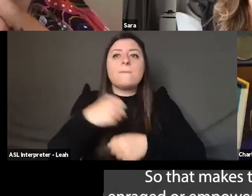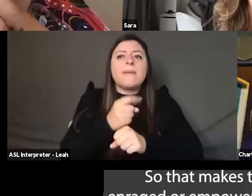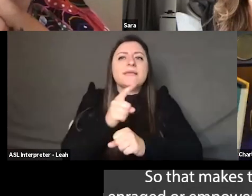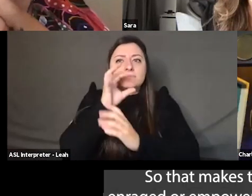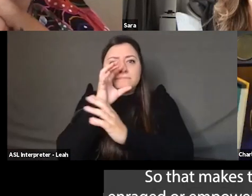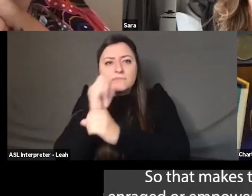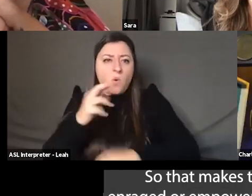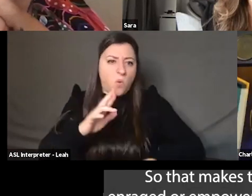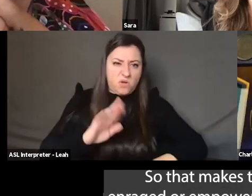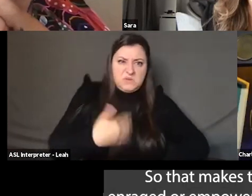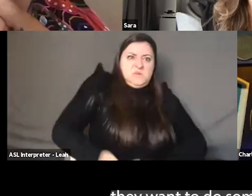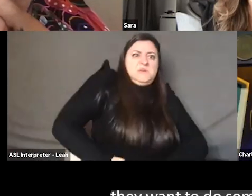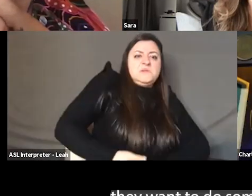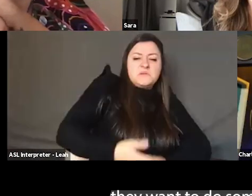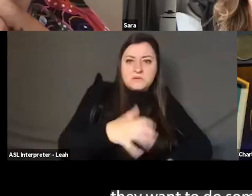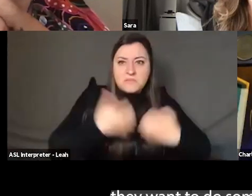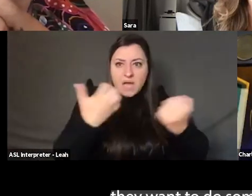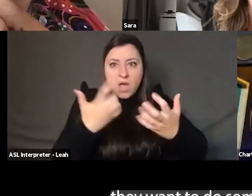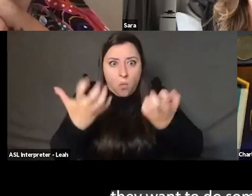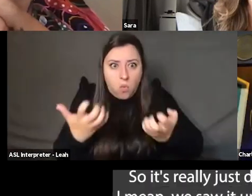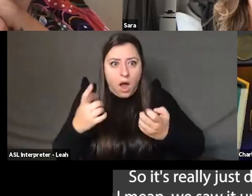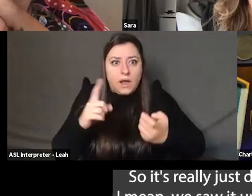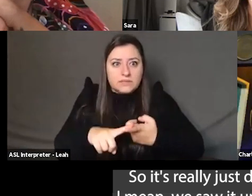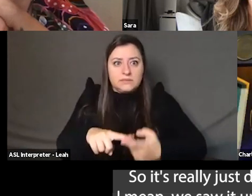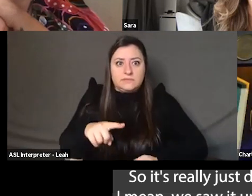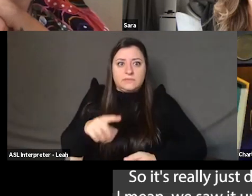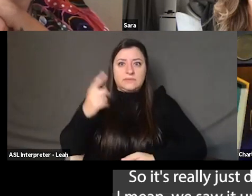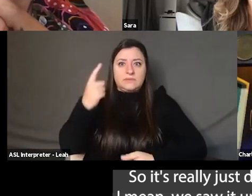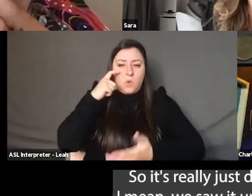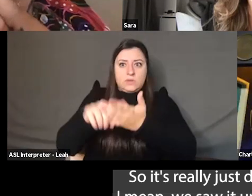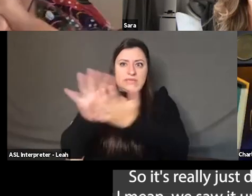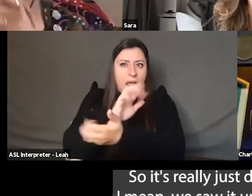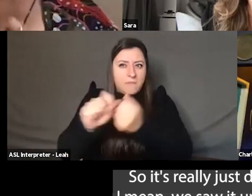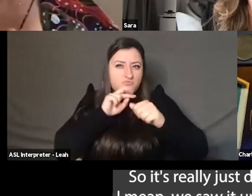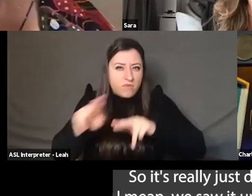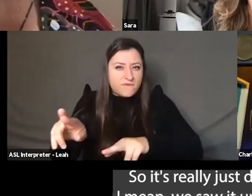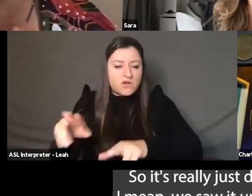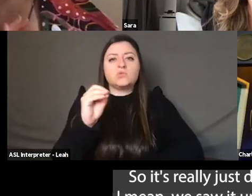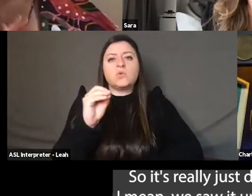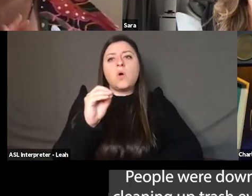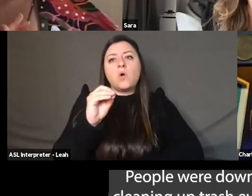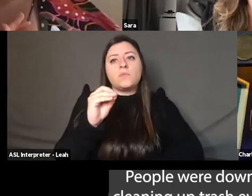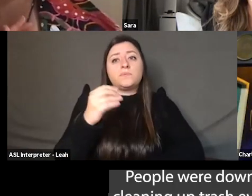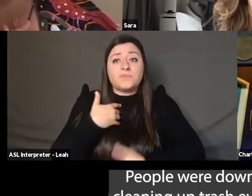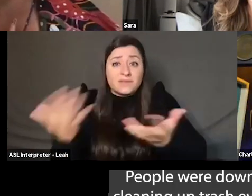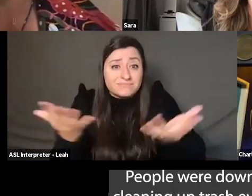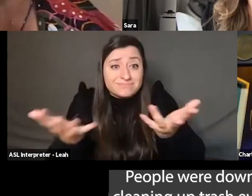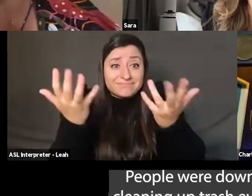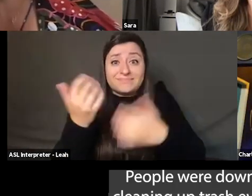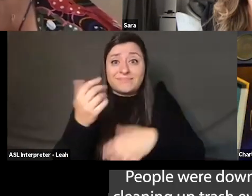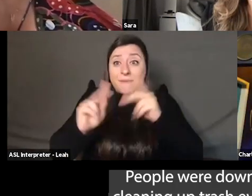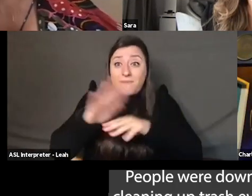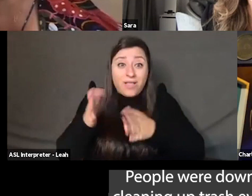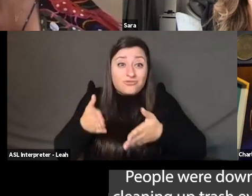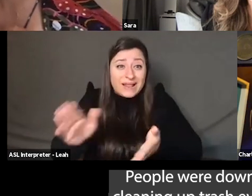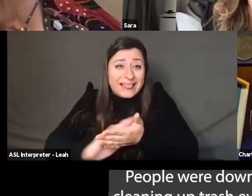either enraged or empowered, or, you know, they want to do something about it. So it's really just do something. I mean, we saw it in the revolution. People were down on the street cleaning